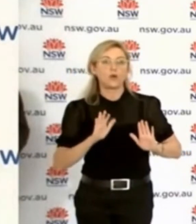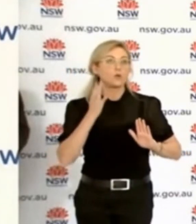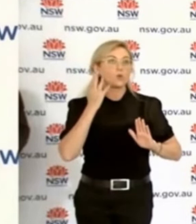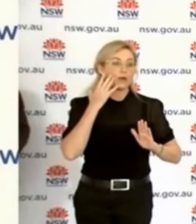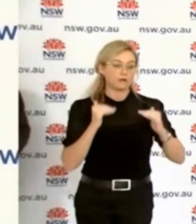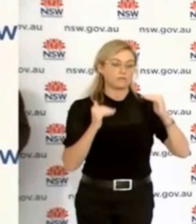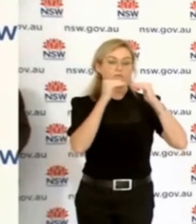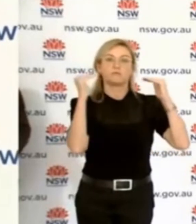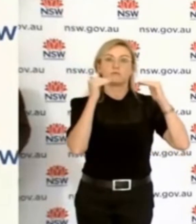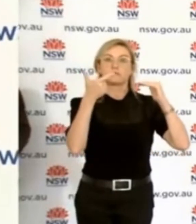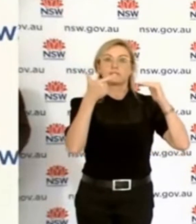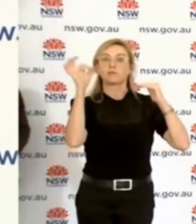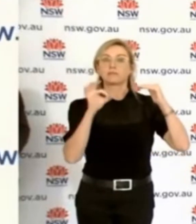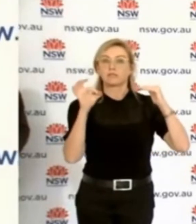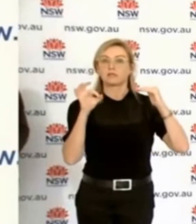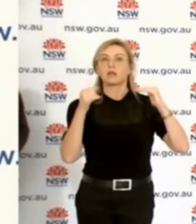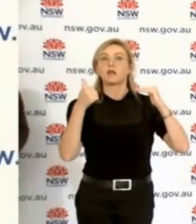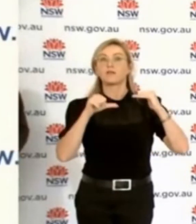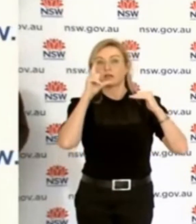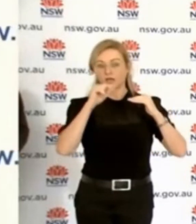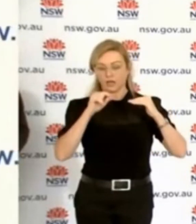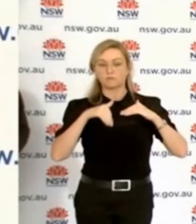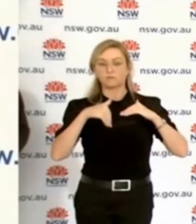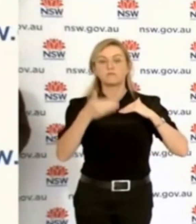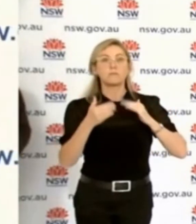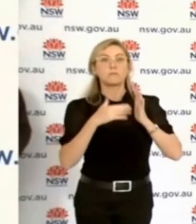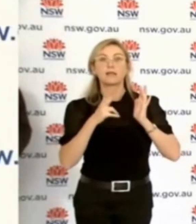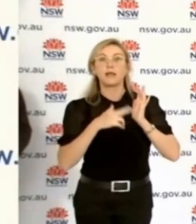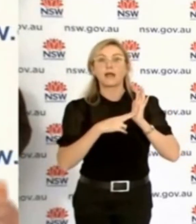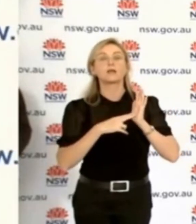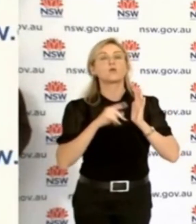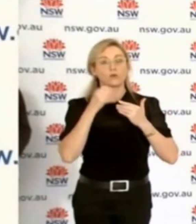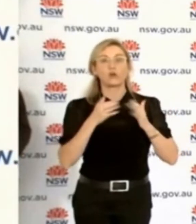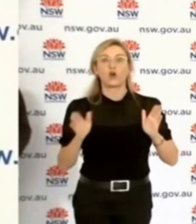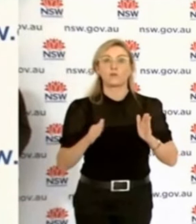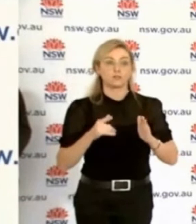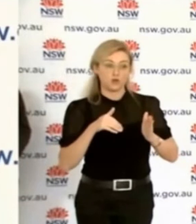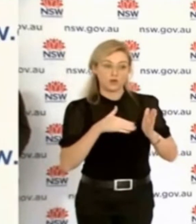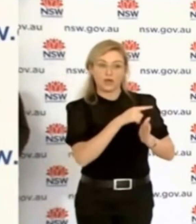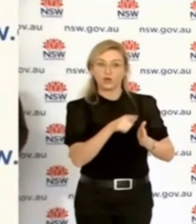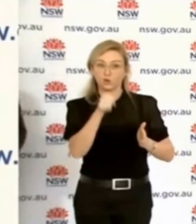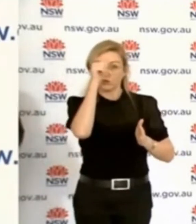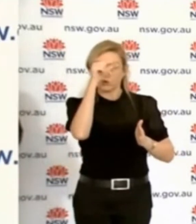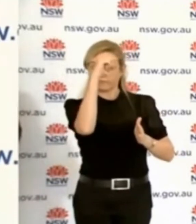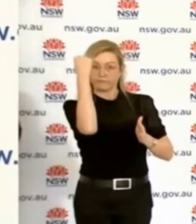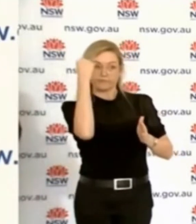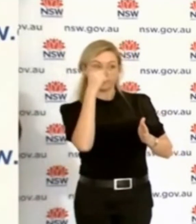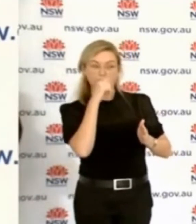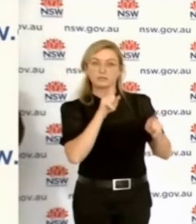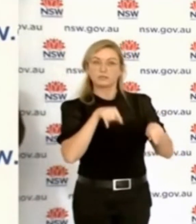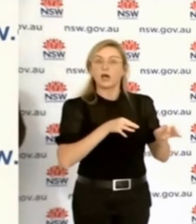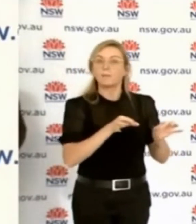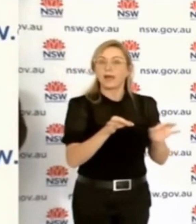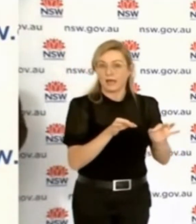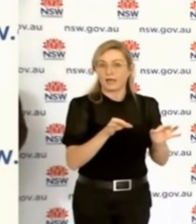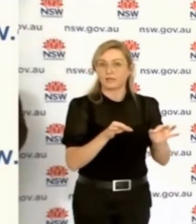now plan for what that reopening looks like. We want to provide that certainty, and whether we get to 70% and then down the track at 80%, I think